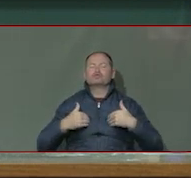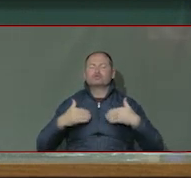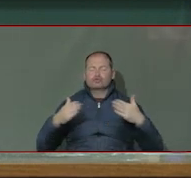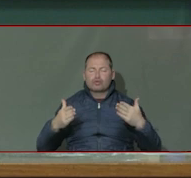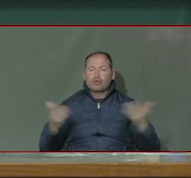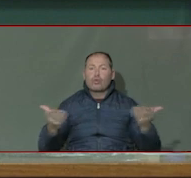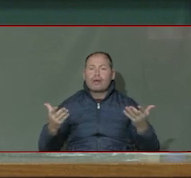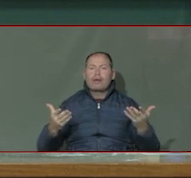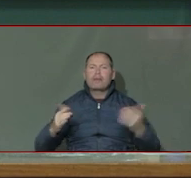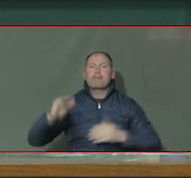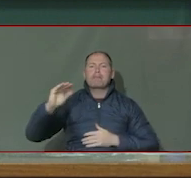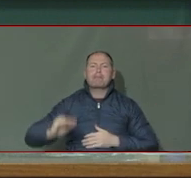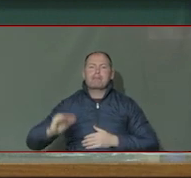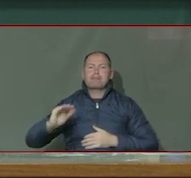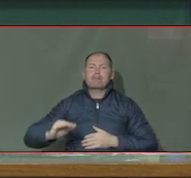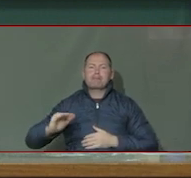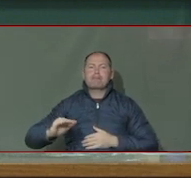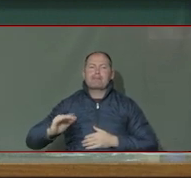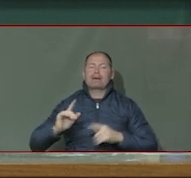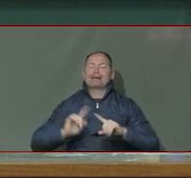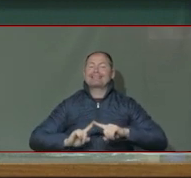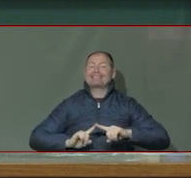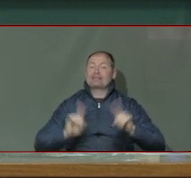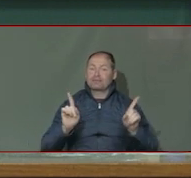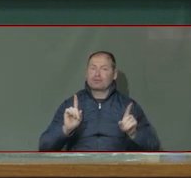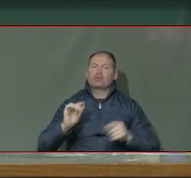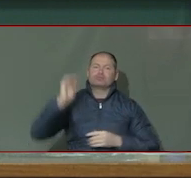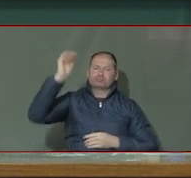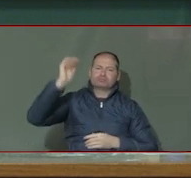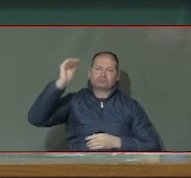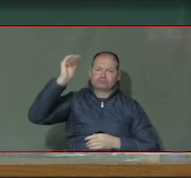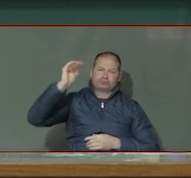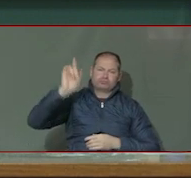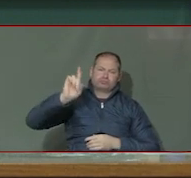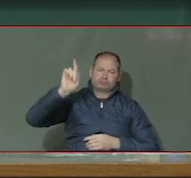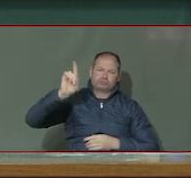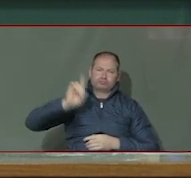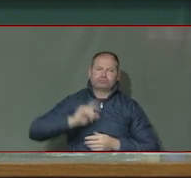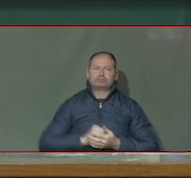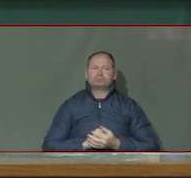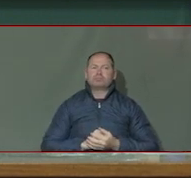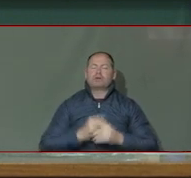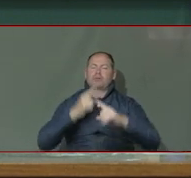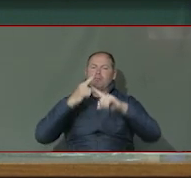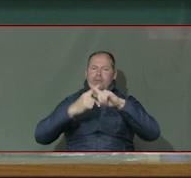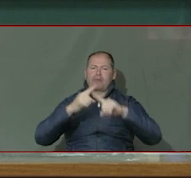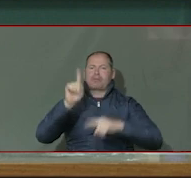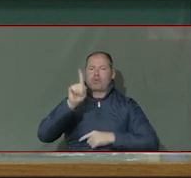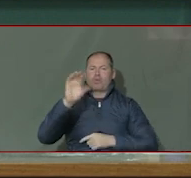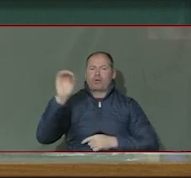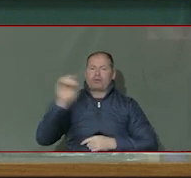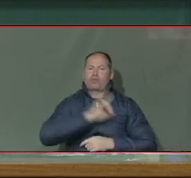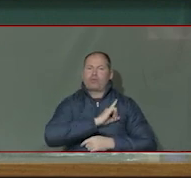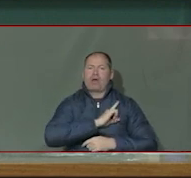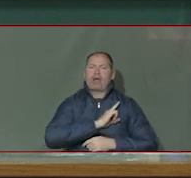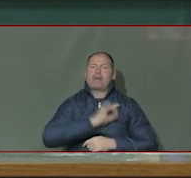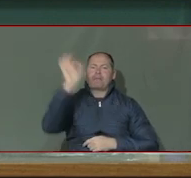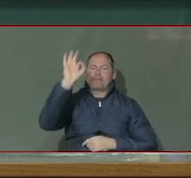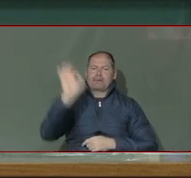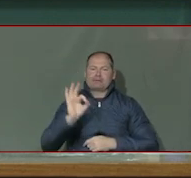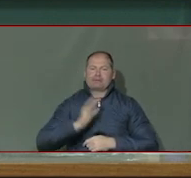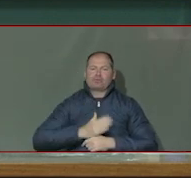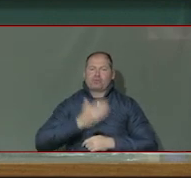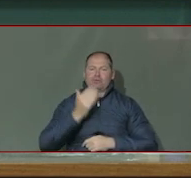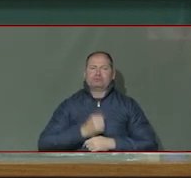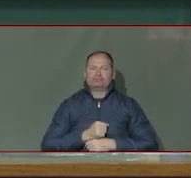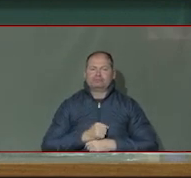bottom, and you write the difference on top. And you multiply it by 100 because we want percentage. People, you